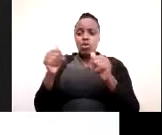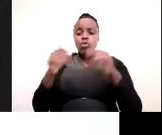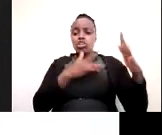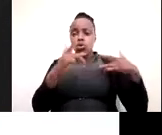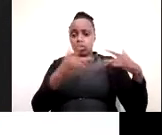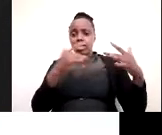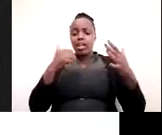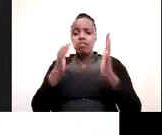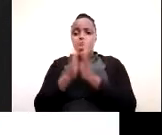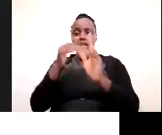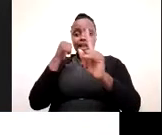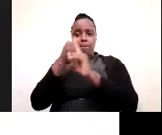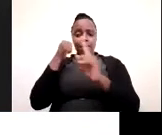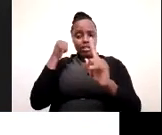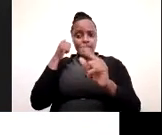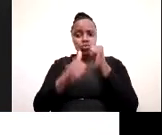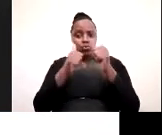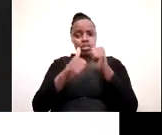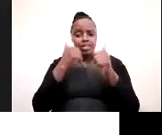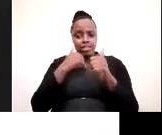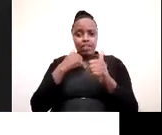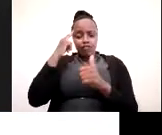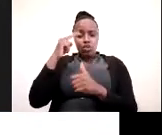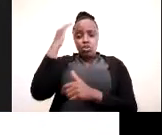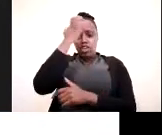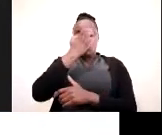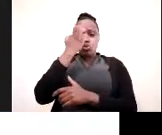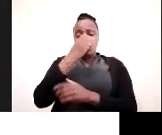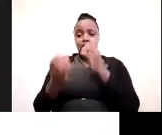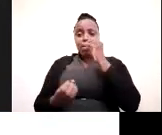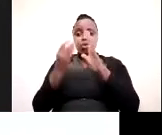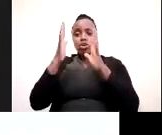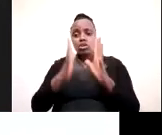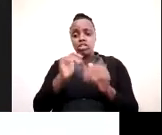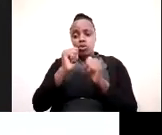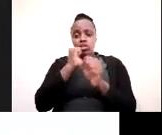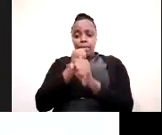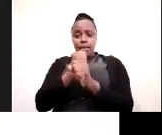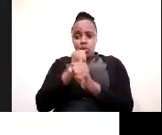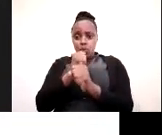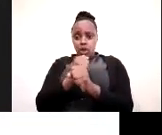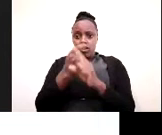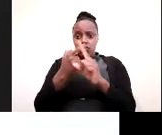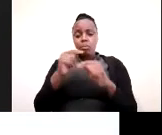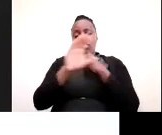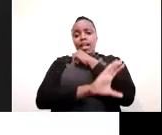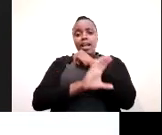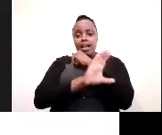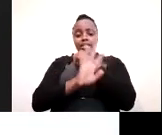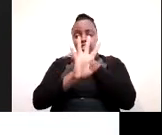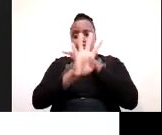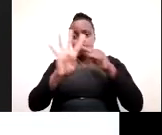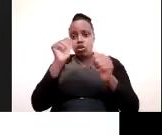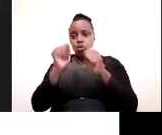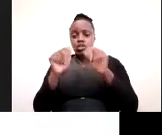in particular, this is a novelty for European producers, which we mutated from the third countries indeed, which were